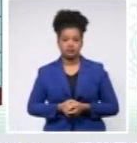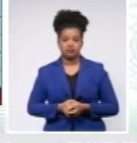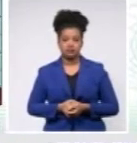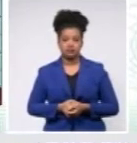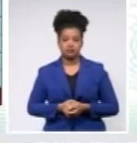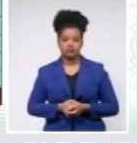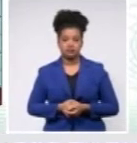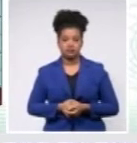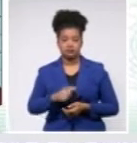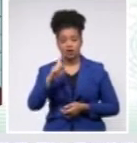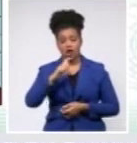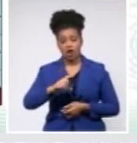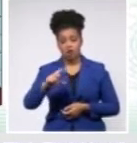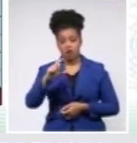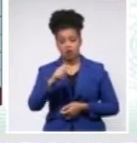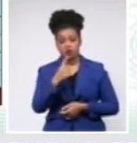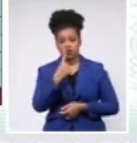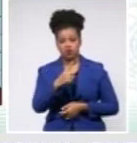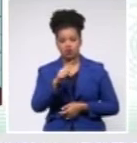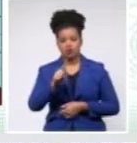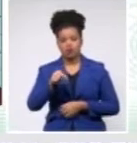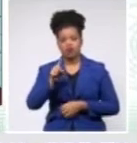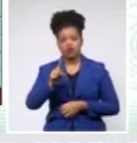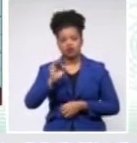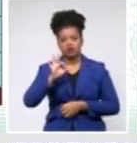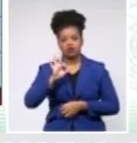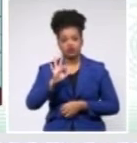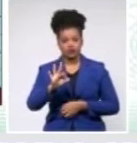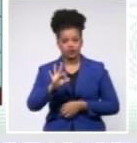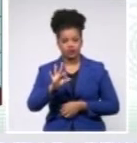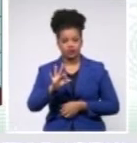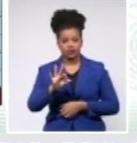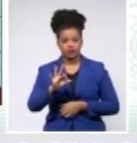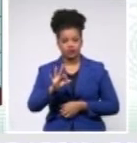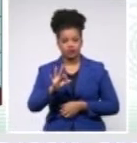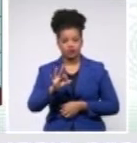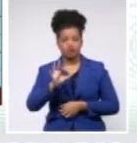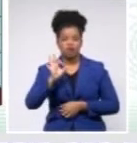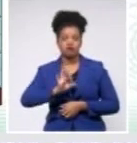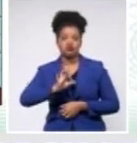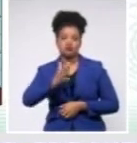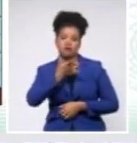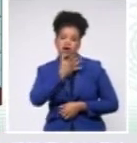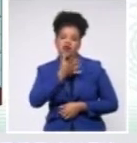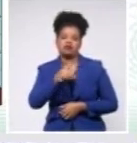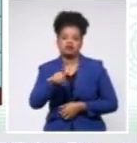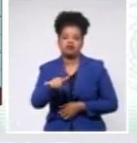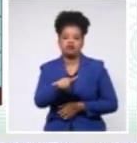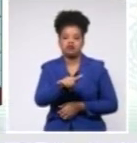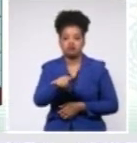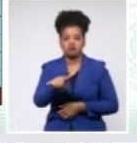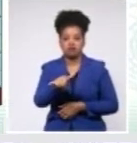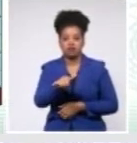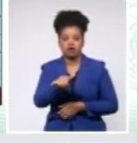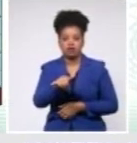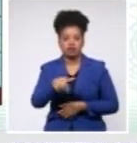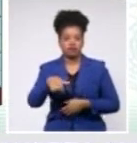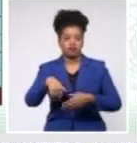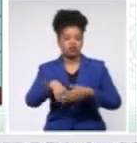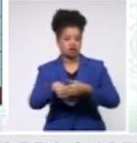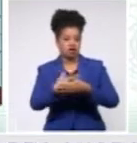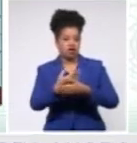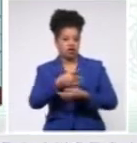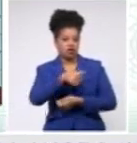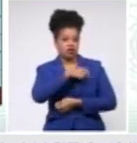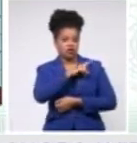reported no new cases over the last 15 days. Some of these provinces have reported no new cases for